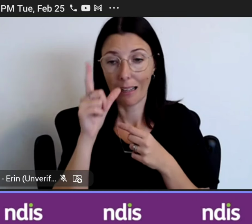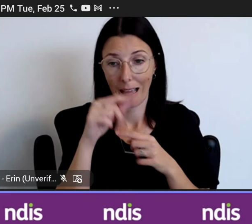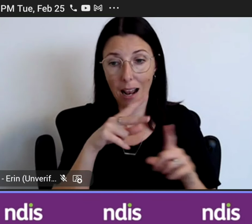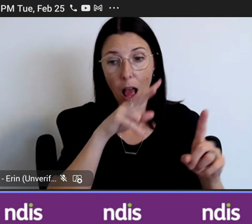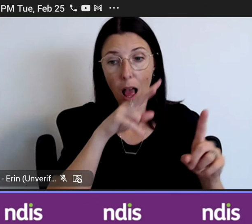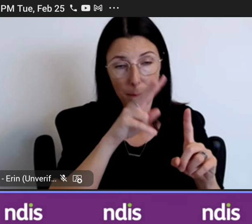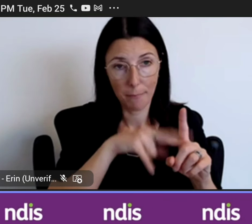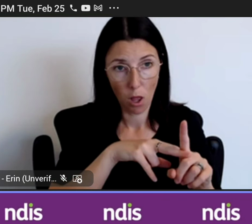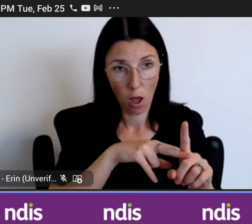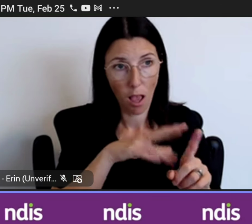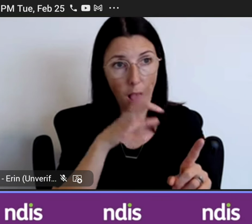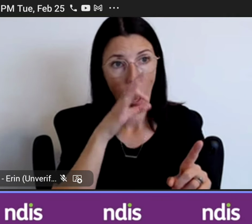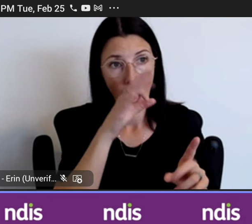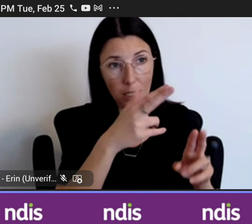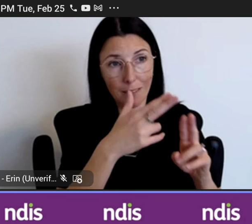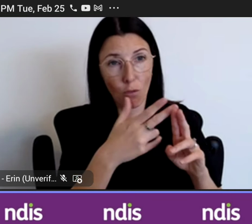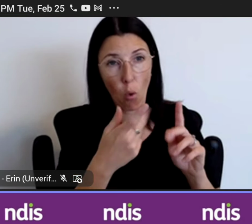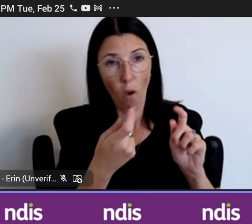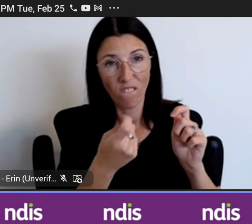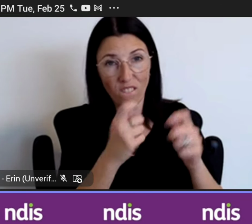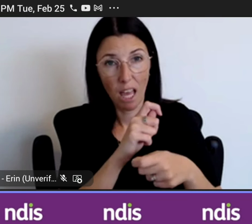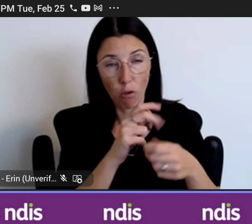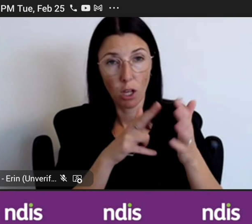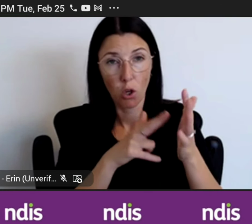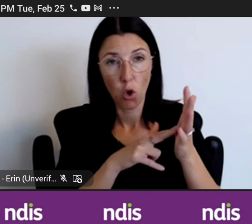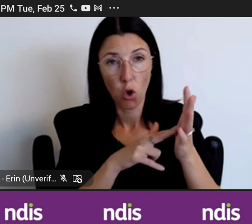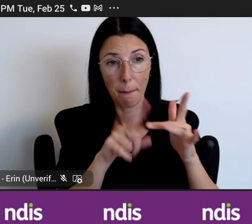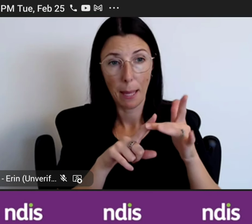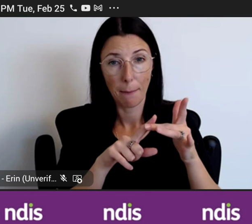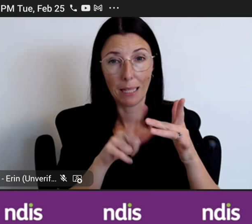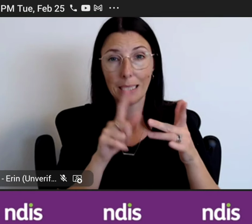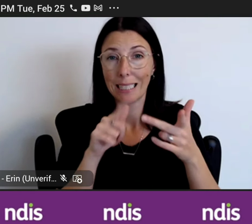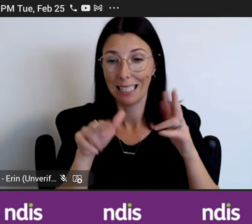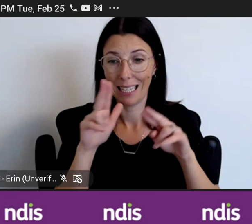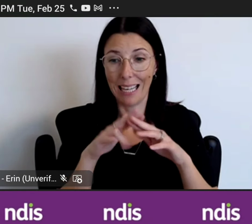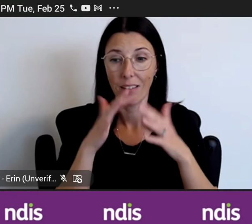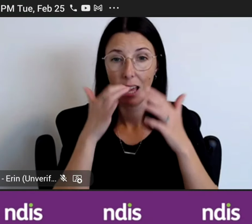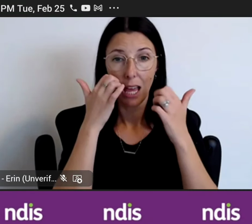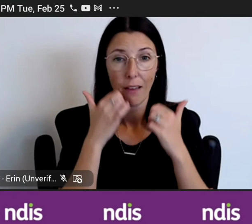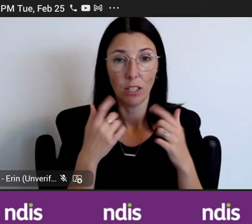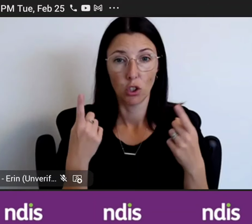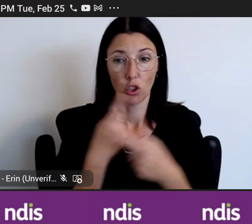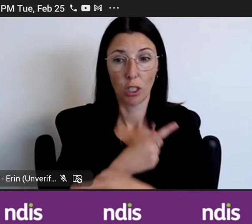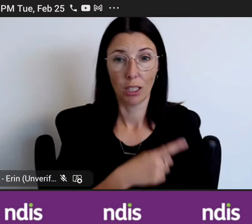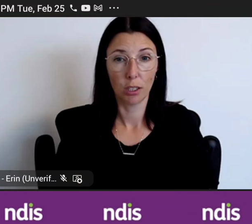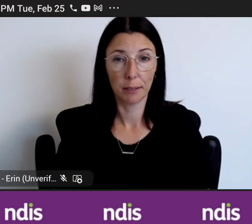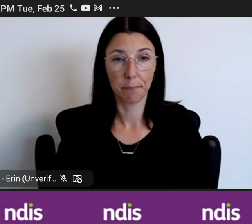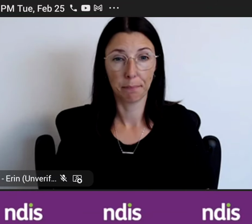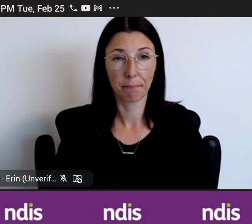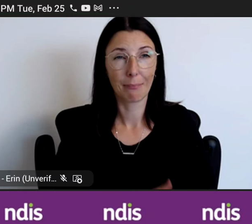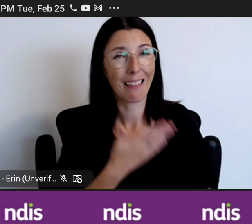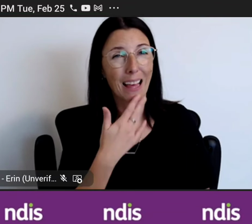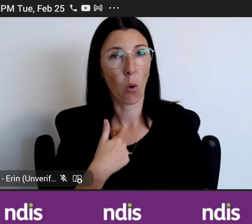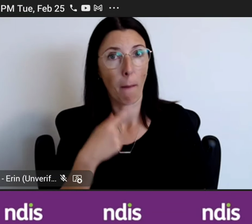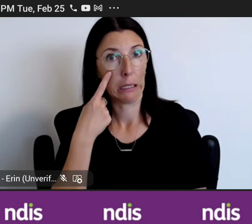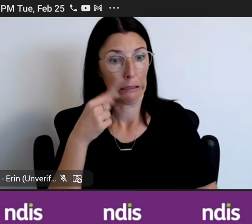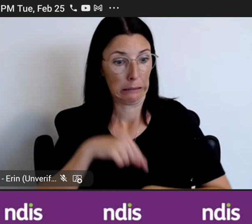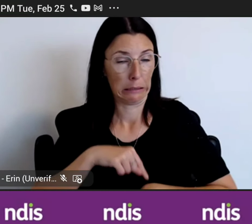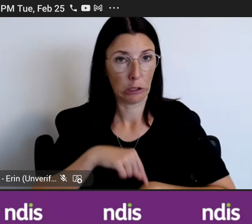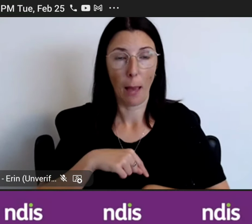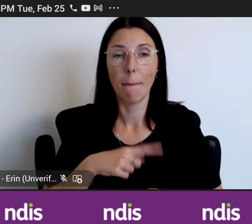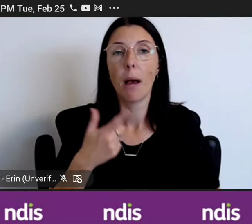vary their notice of impairment if their evidence changes. Thanks, Tony. Just being conscious of time, can I just quickly ask,